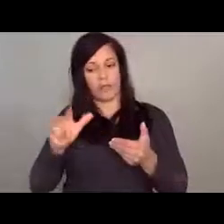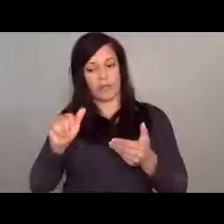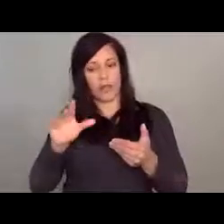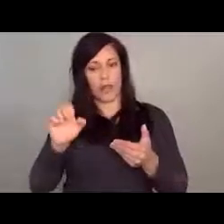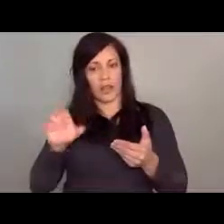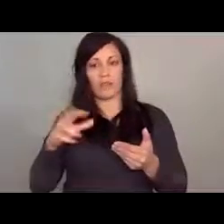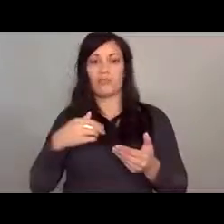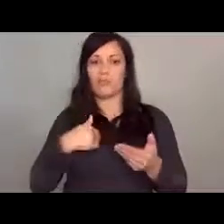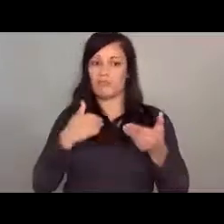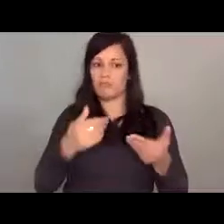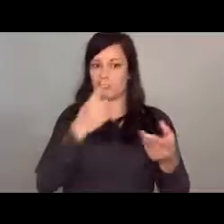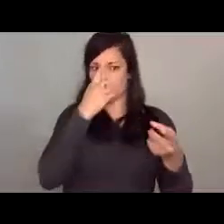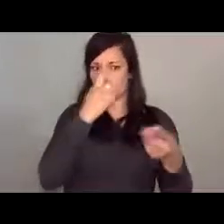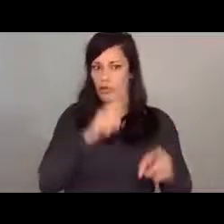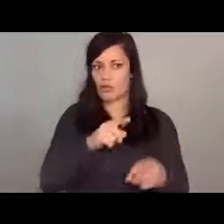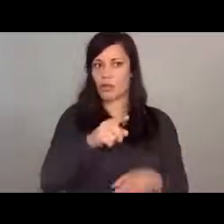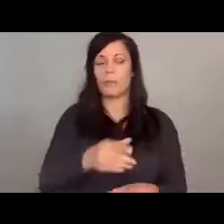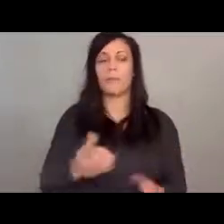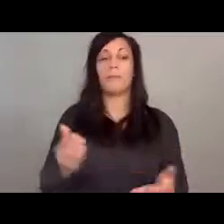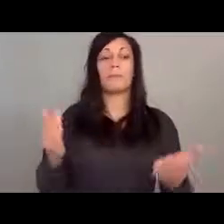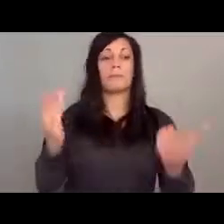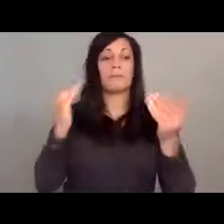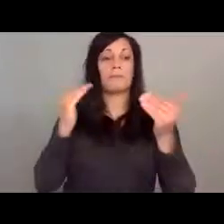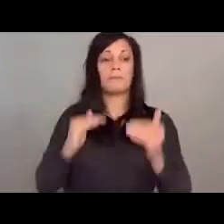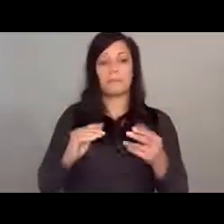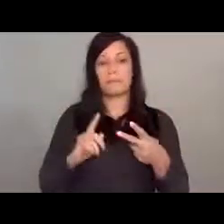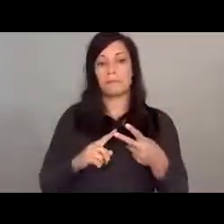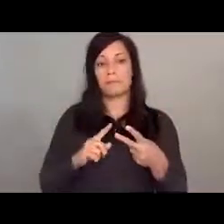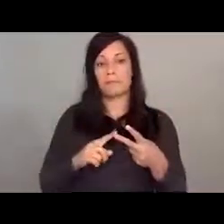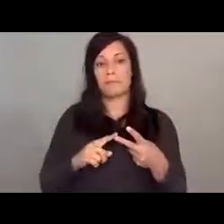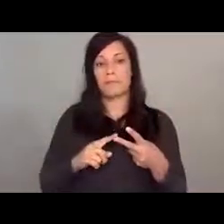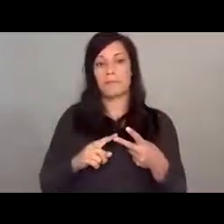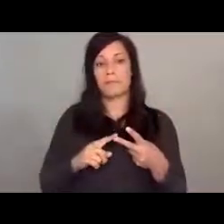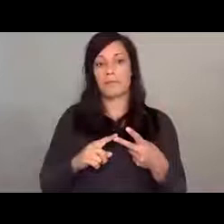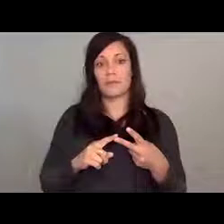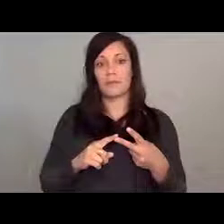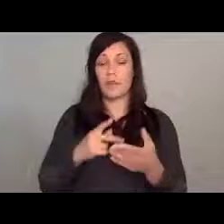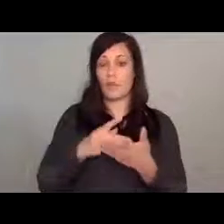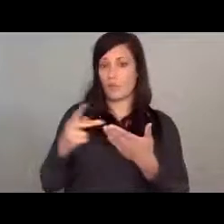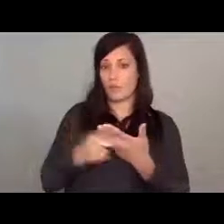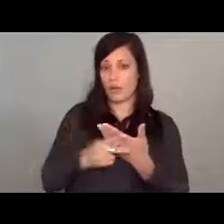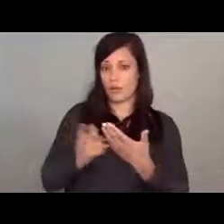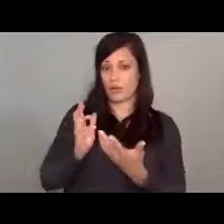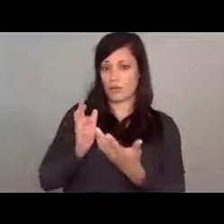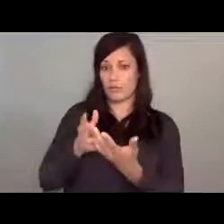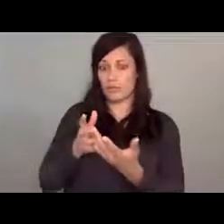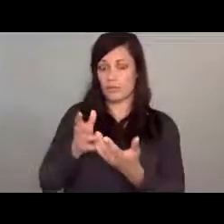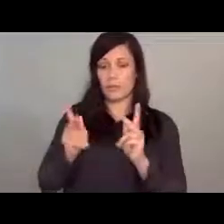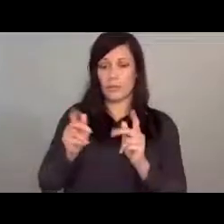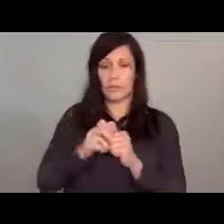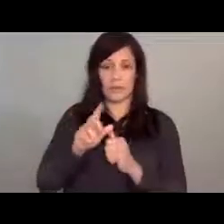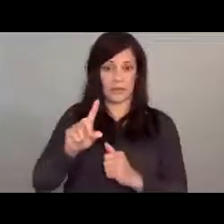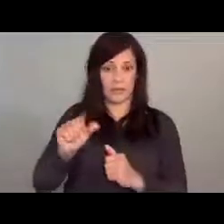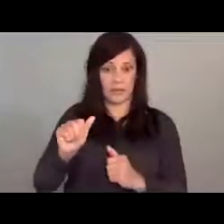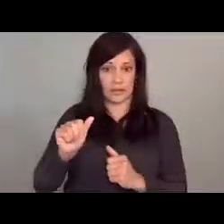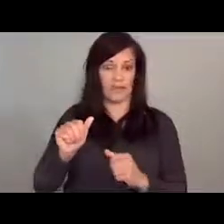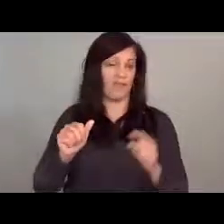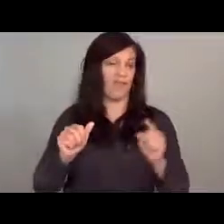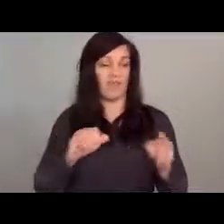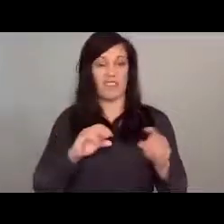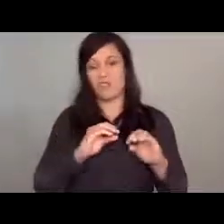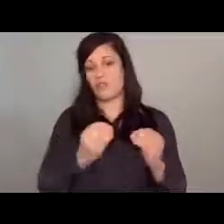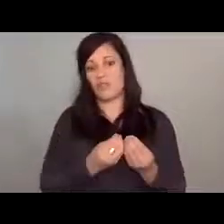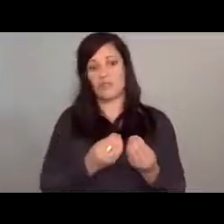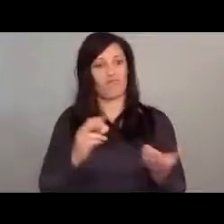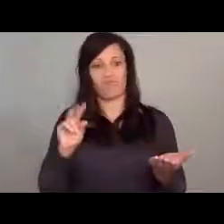The next question is about programming to people with disabilities. And in this organization, that's not true. So